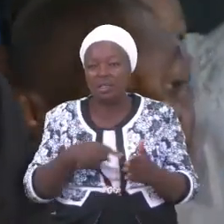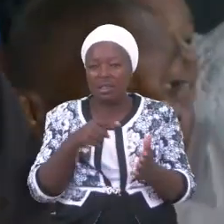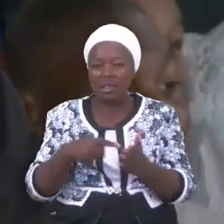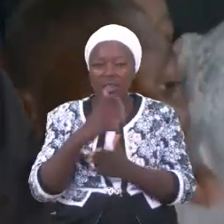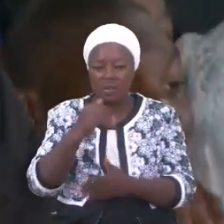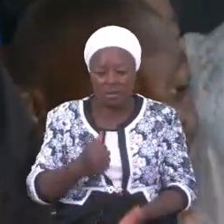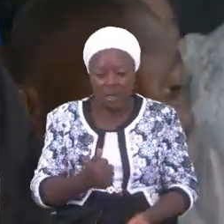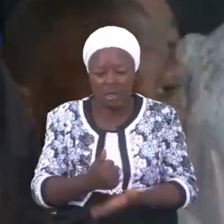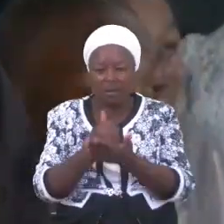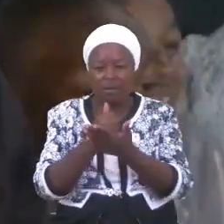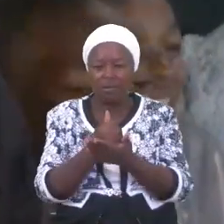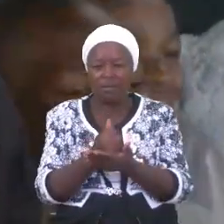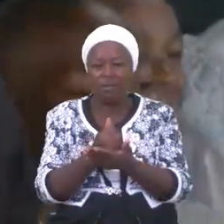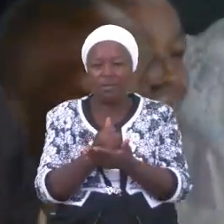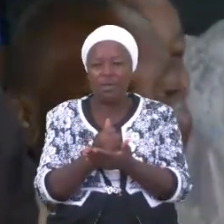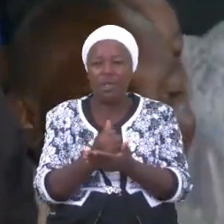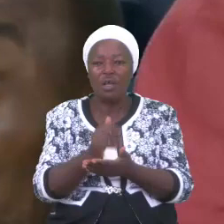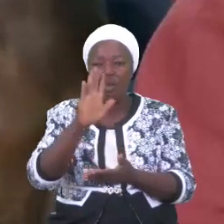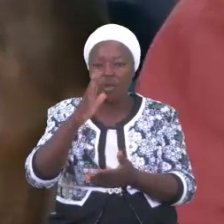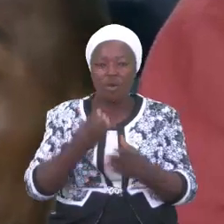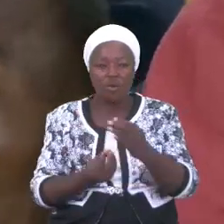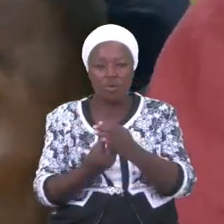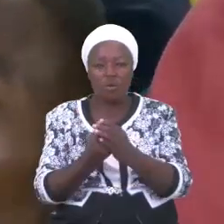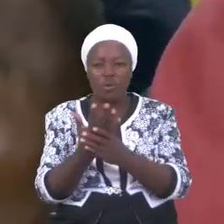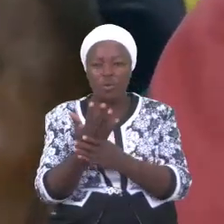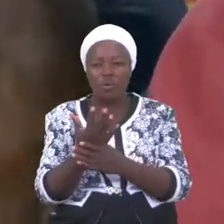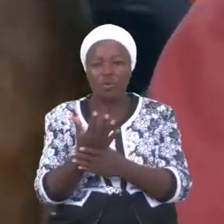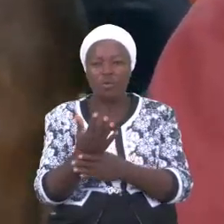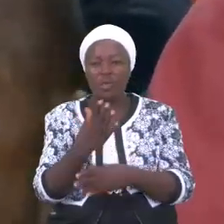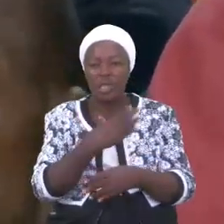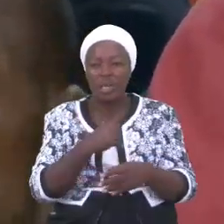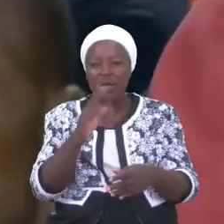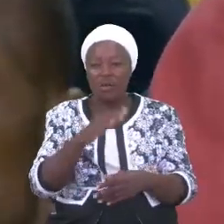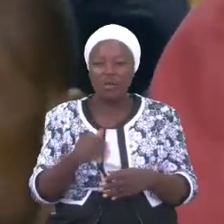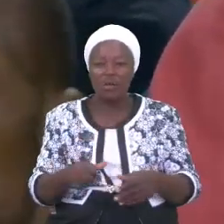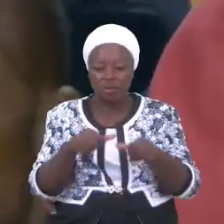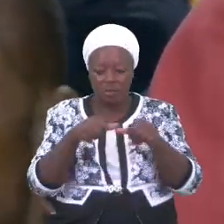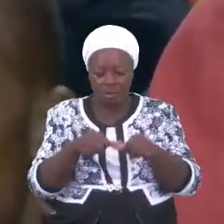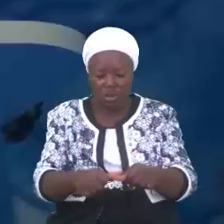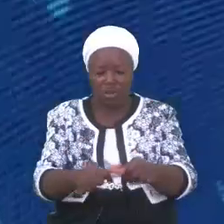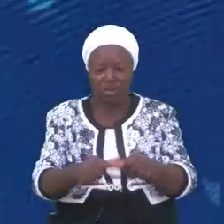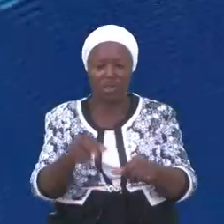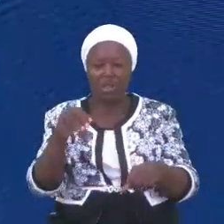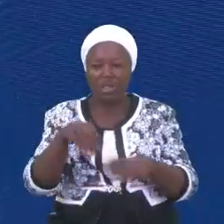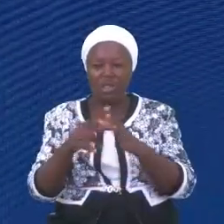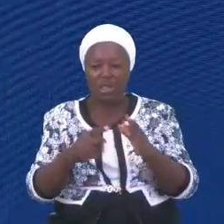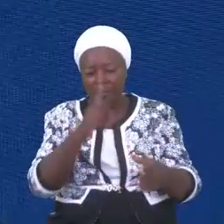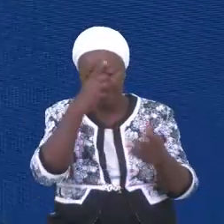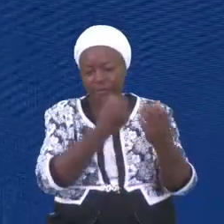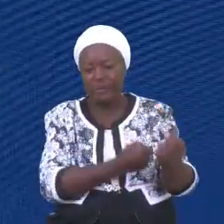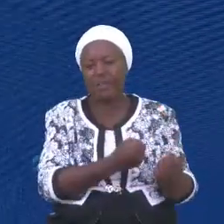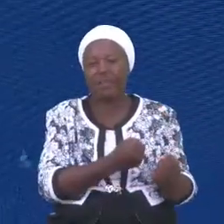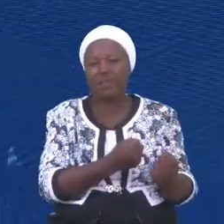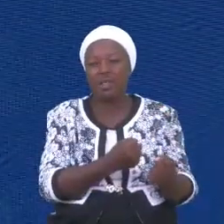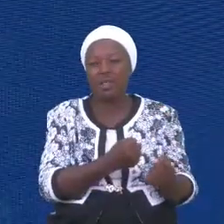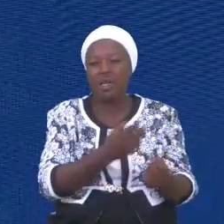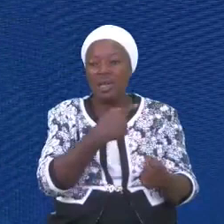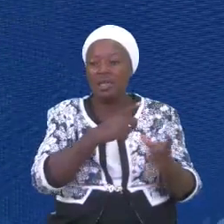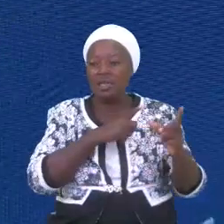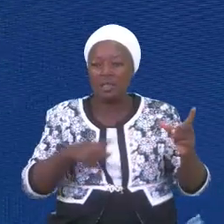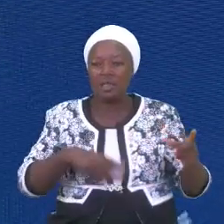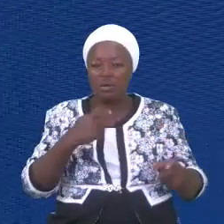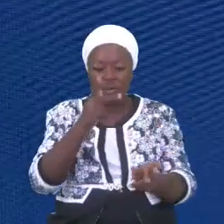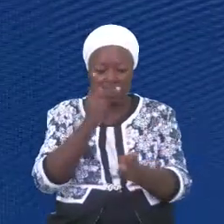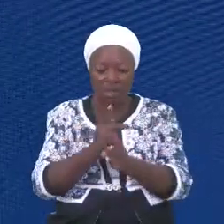enhance your growth and your stability in the faith. And the Lord will keep